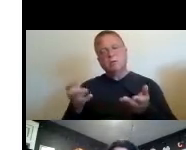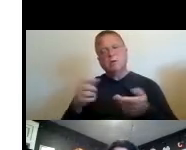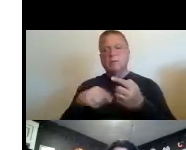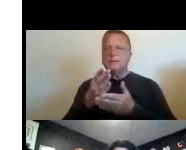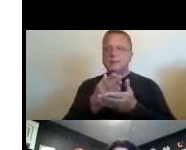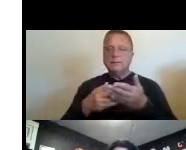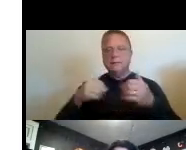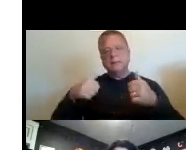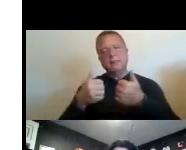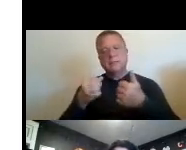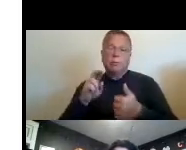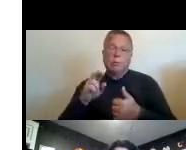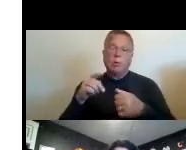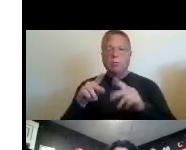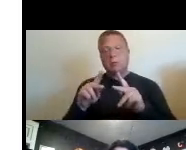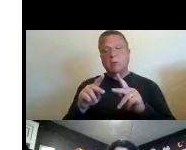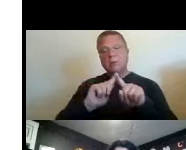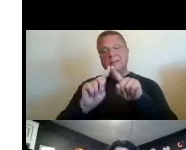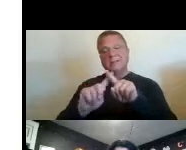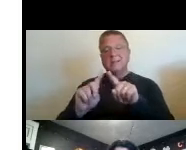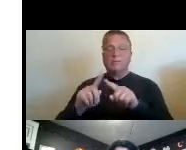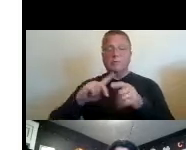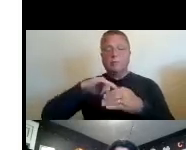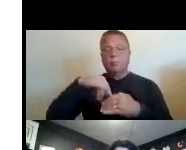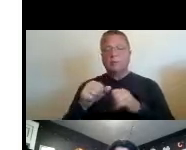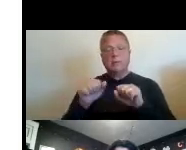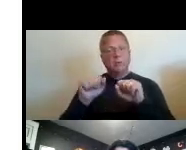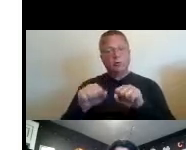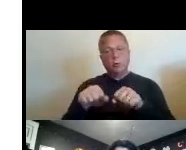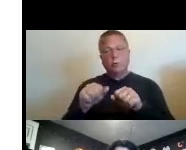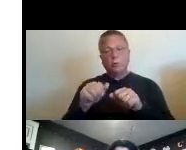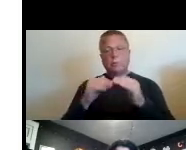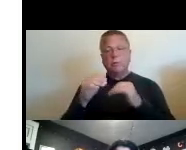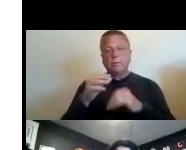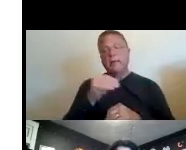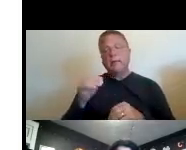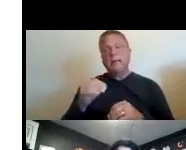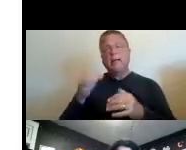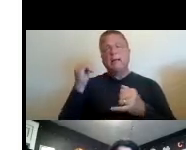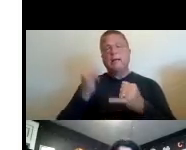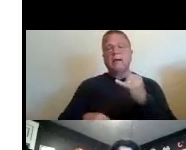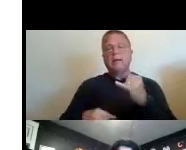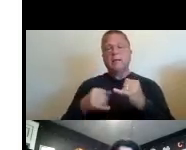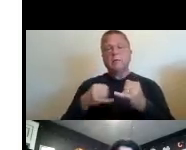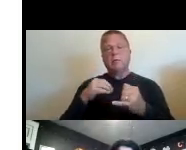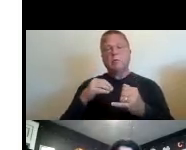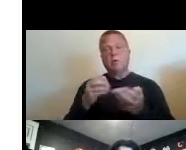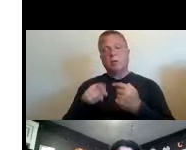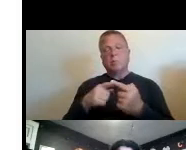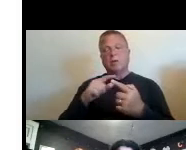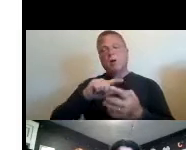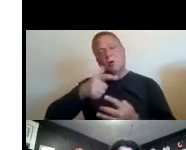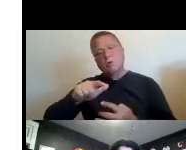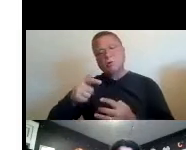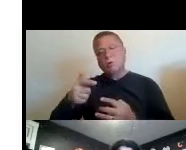or opportunities are with some of the different project types that could be built. And finally, we're going to round it out with an alternatives discussion so